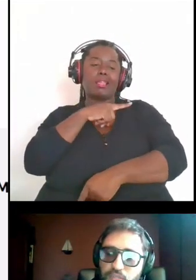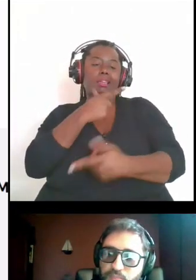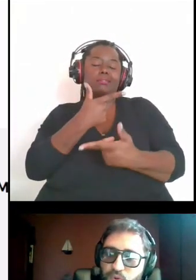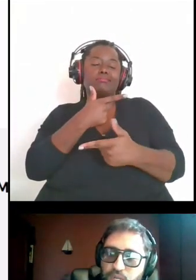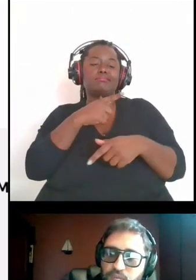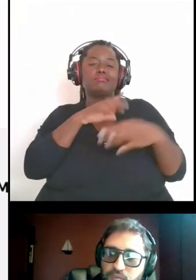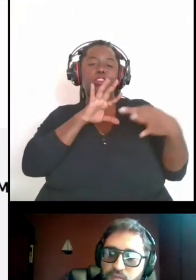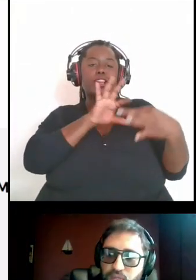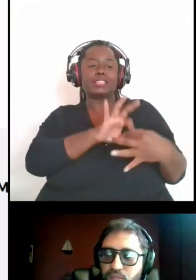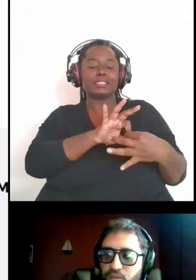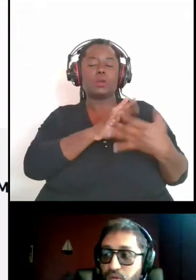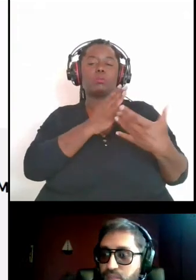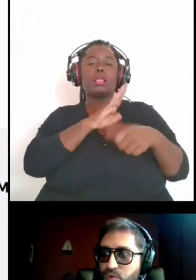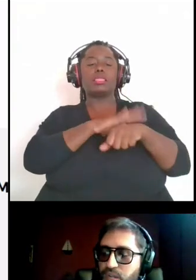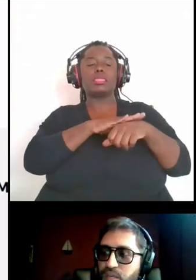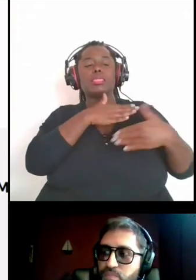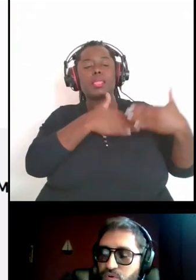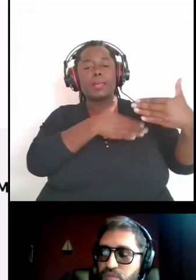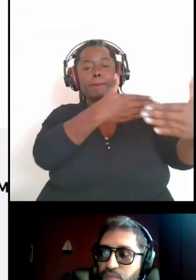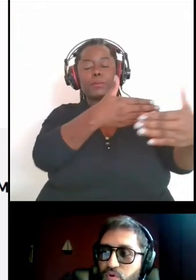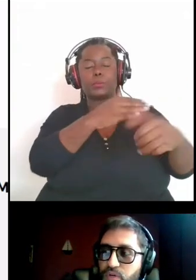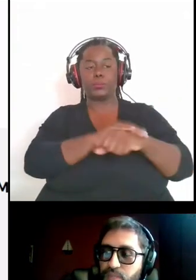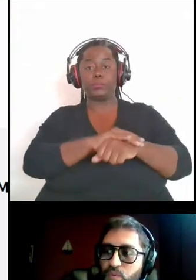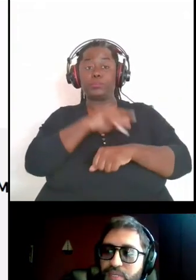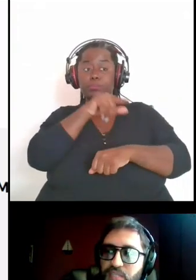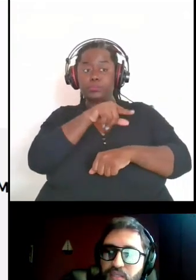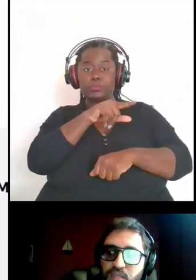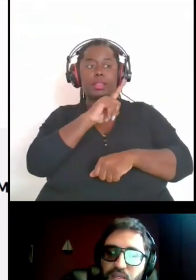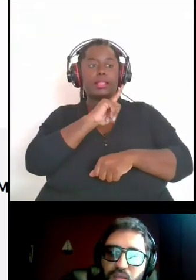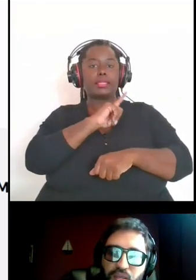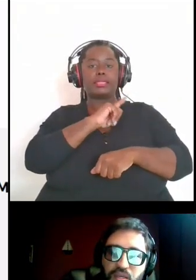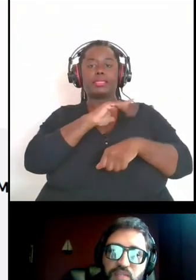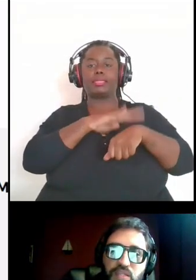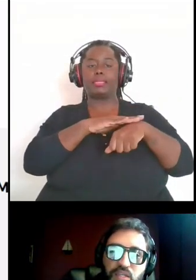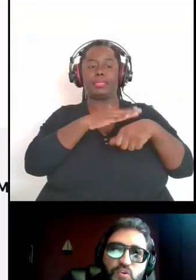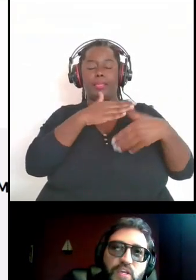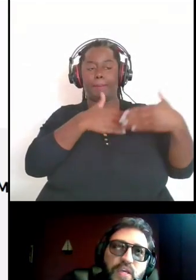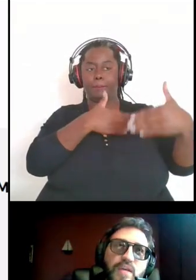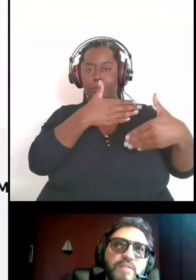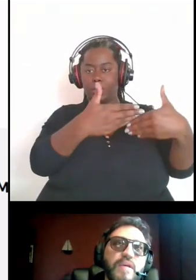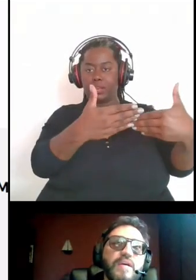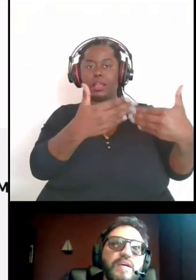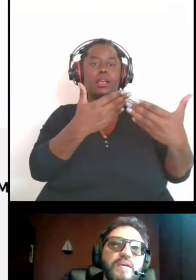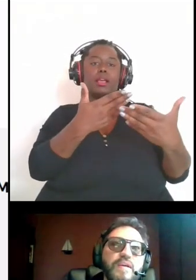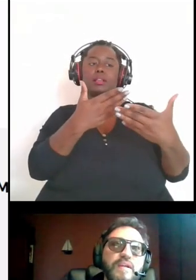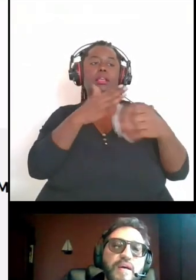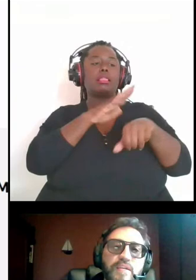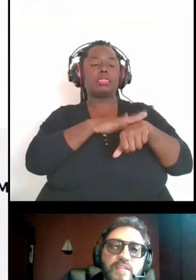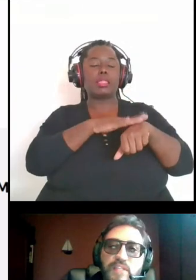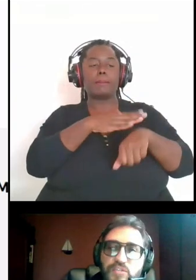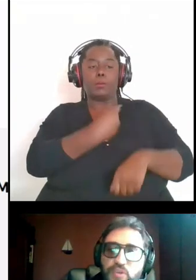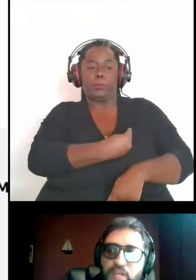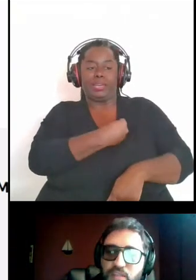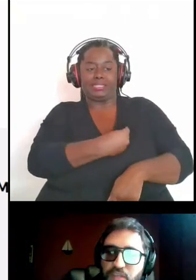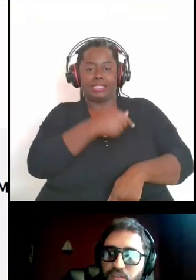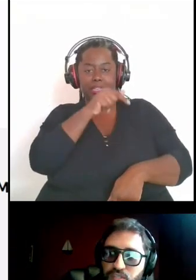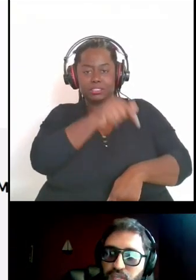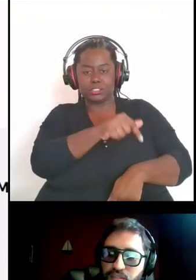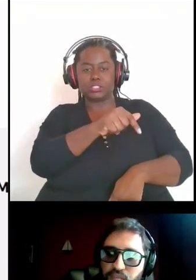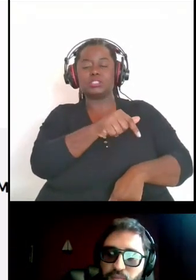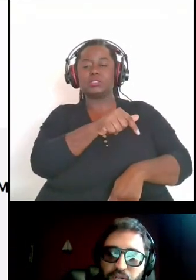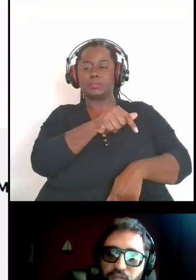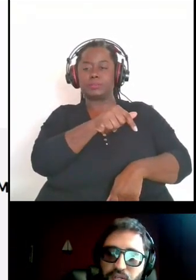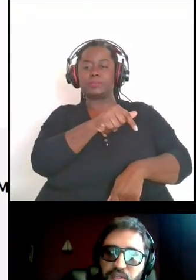temporality we can say that activism relates to the present